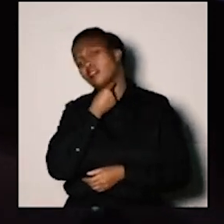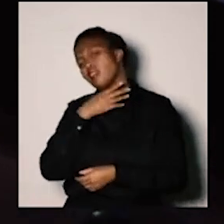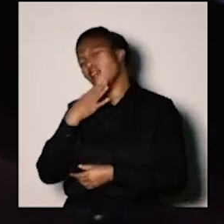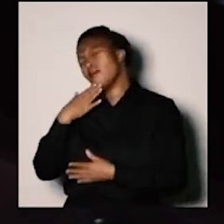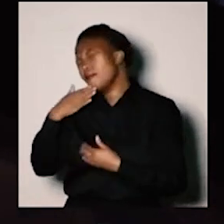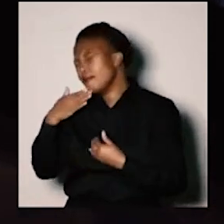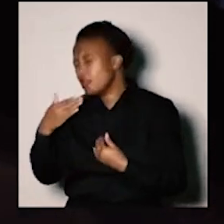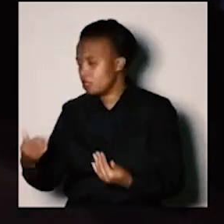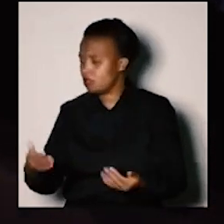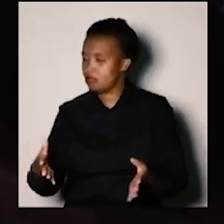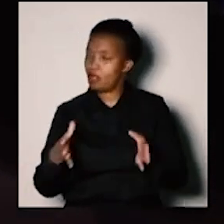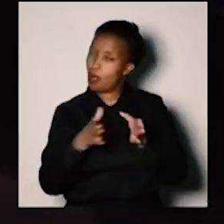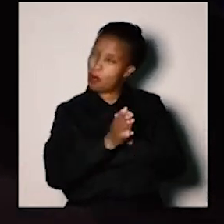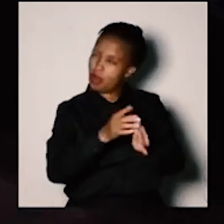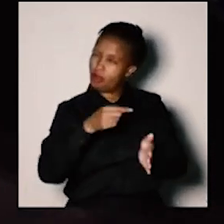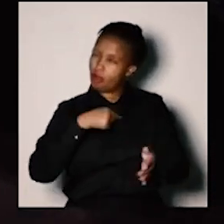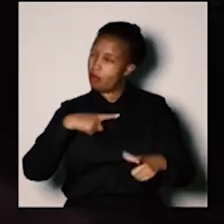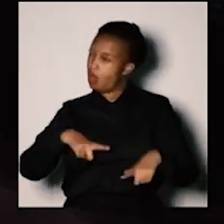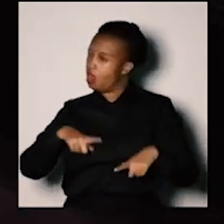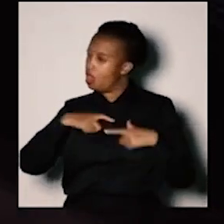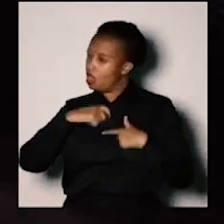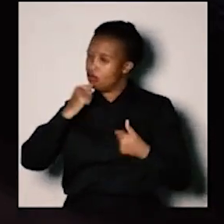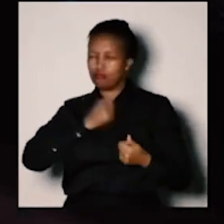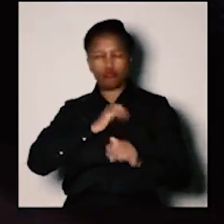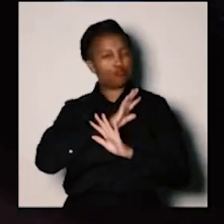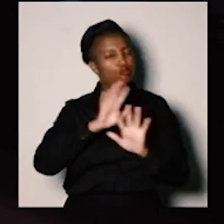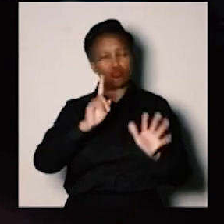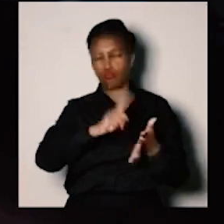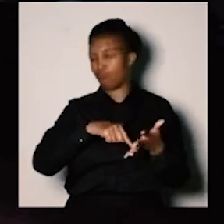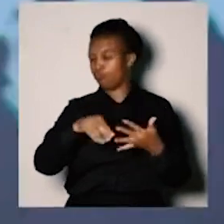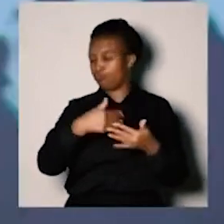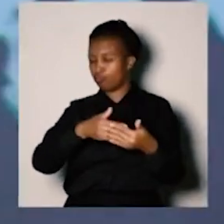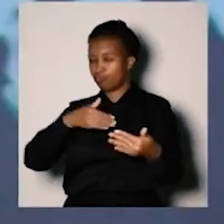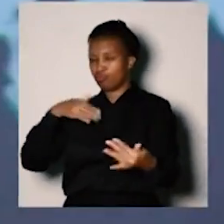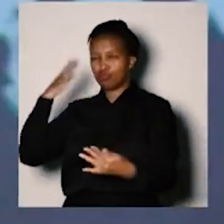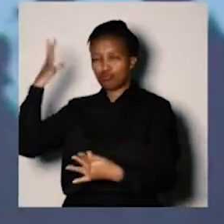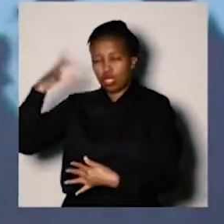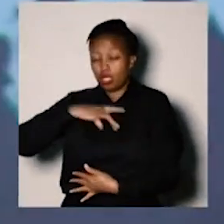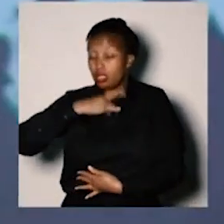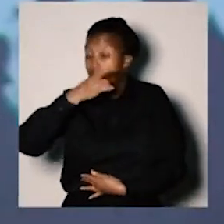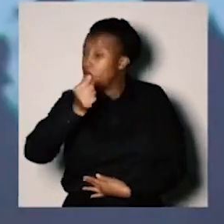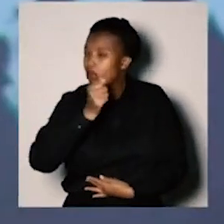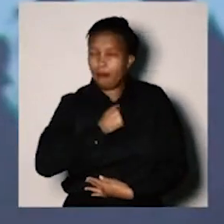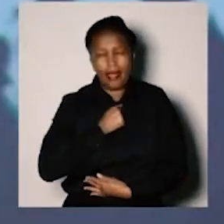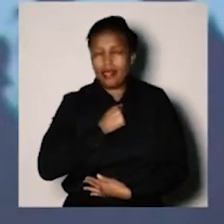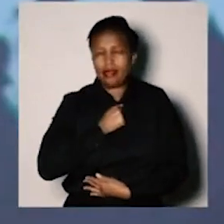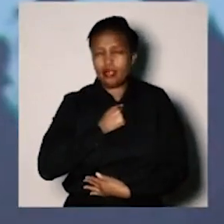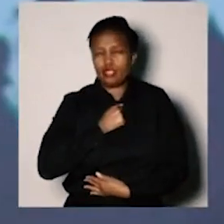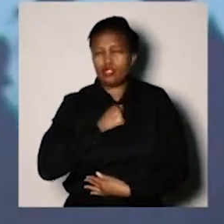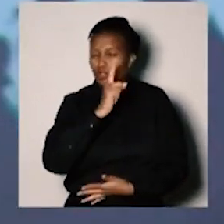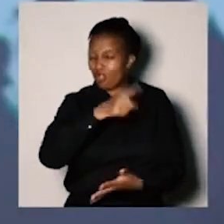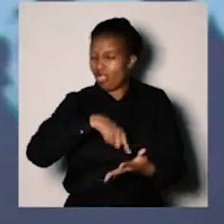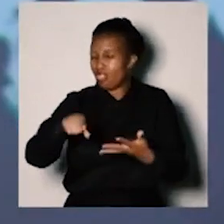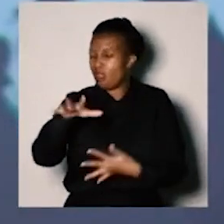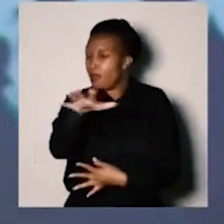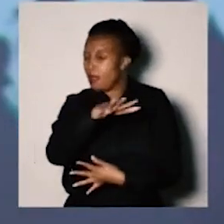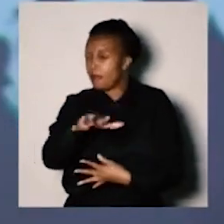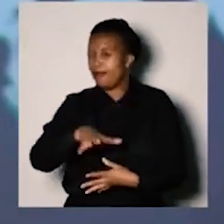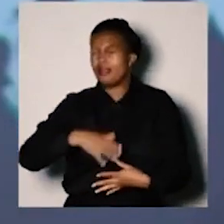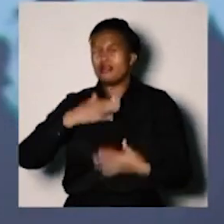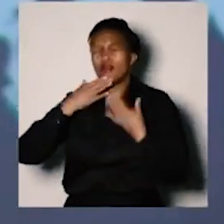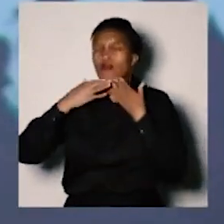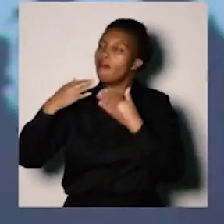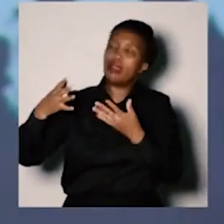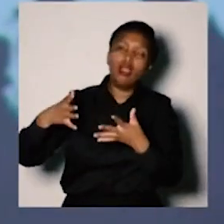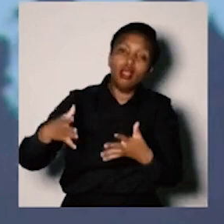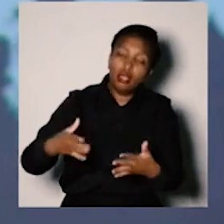Bishop. My life is not right before God. My soul is not where it should be. Please pray for me.